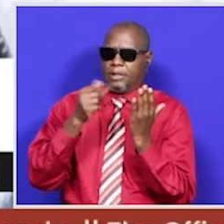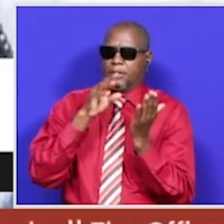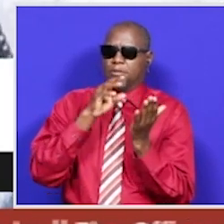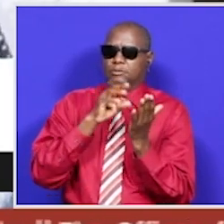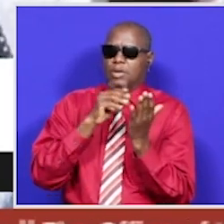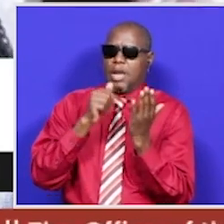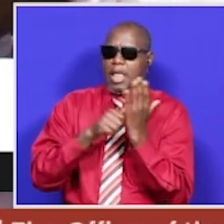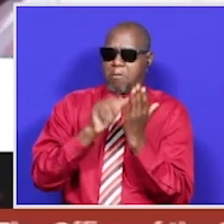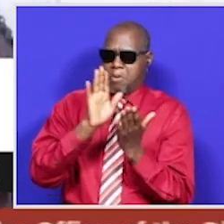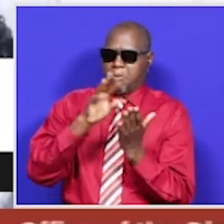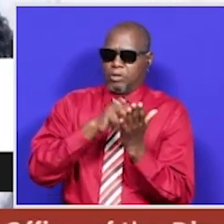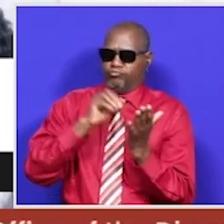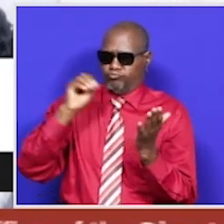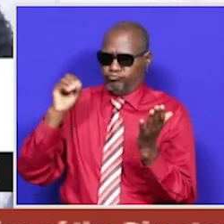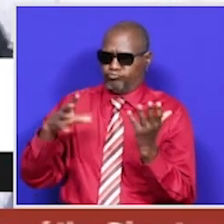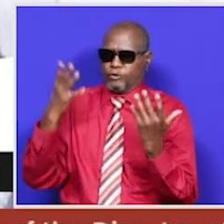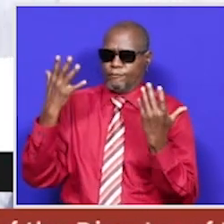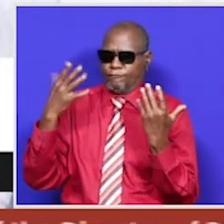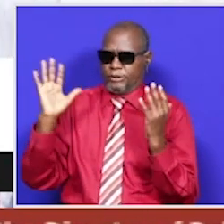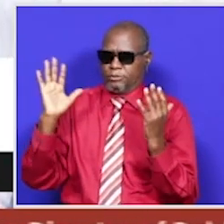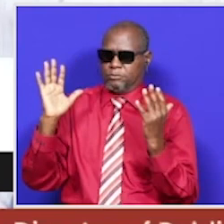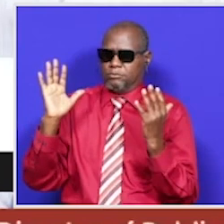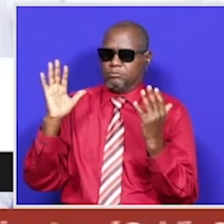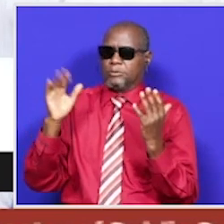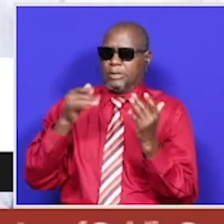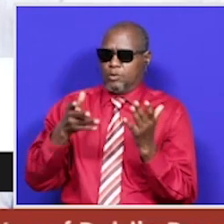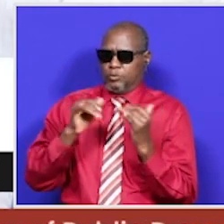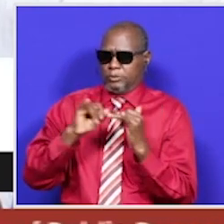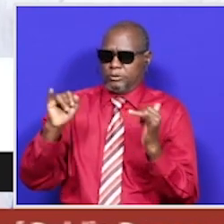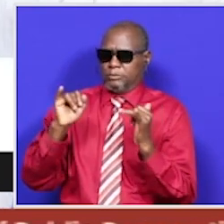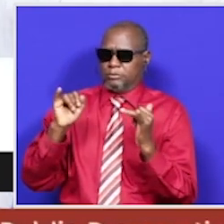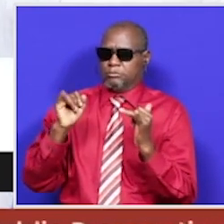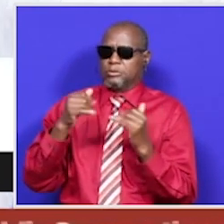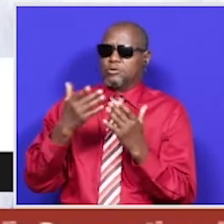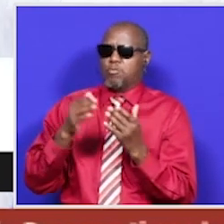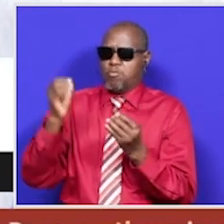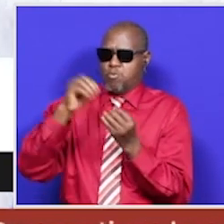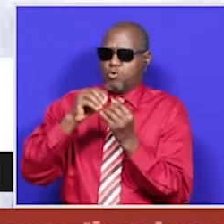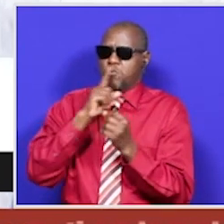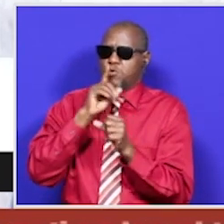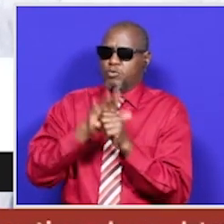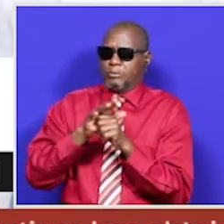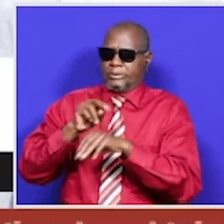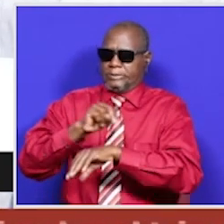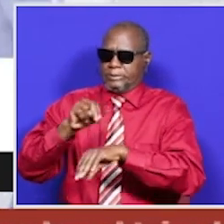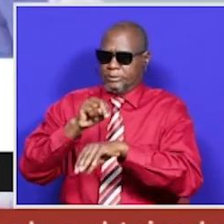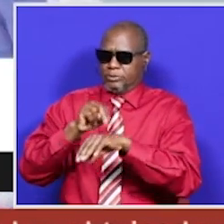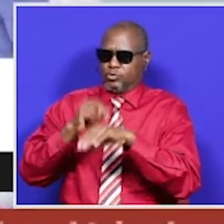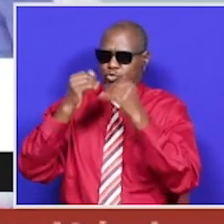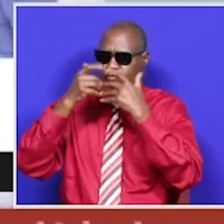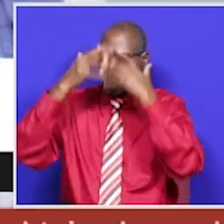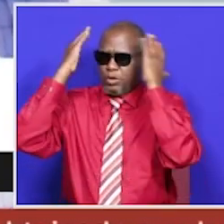has assured citizens that the country's economy is stable, further promising that the nation will not be overwhelmed by